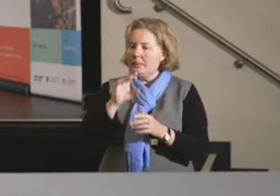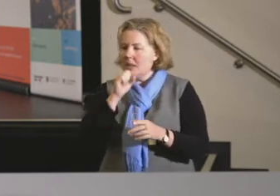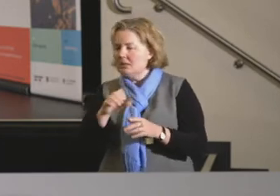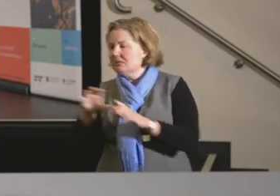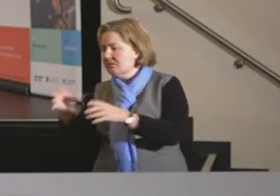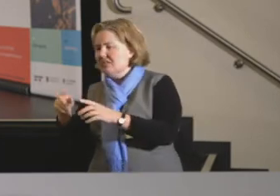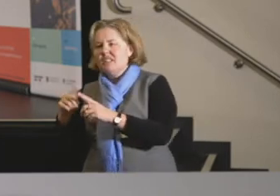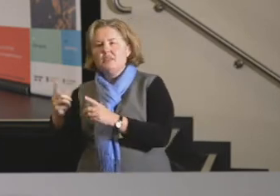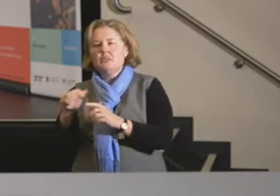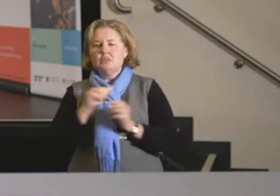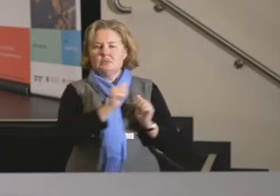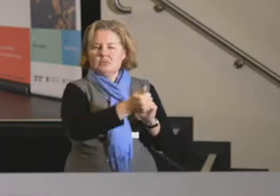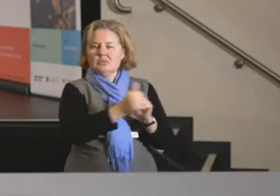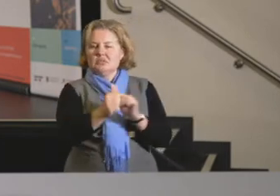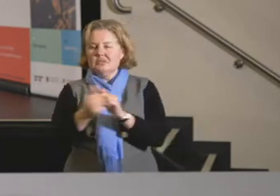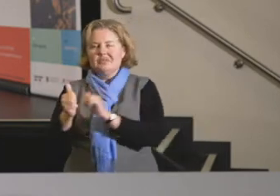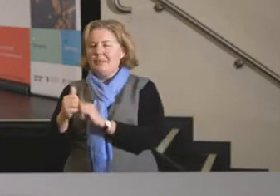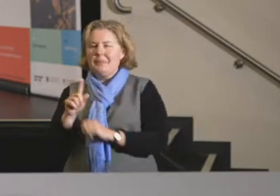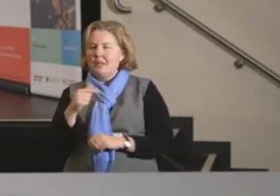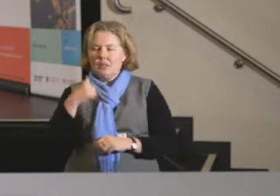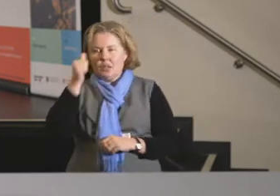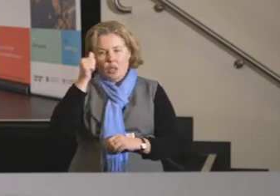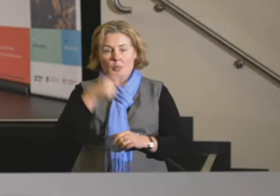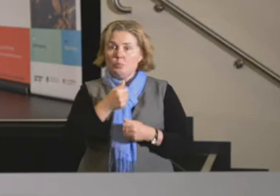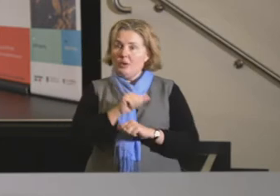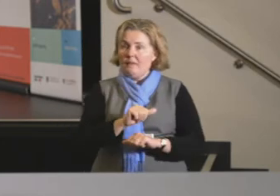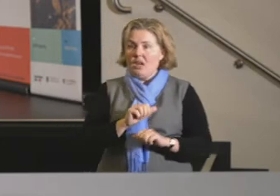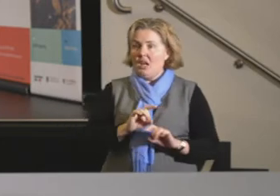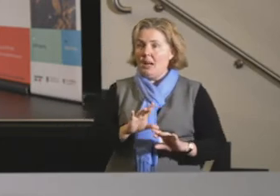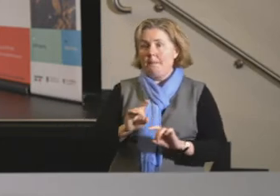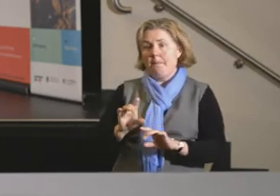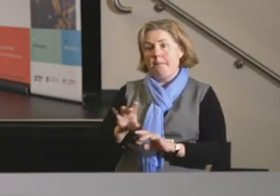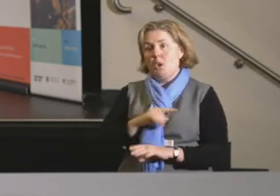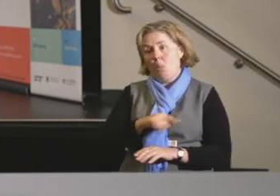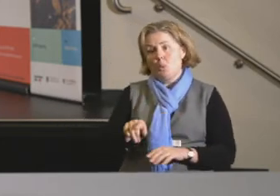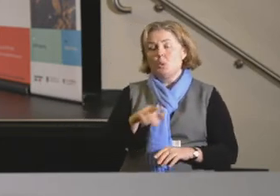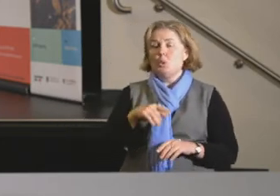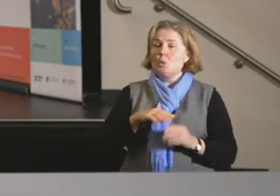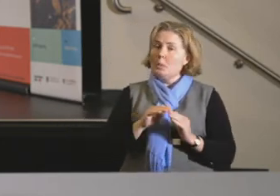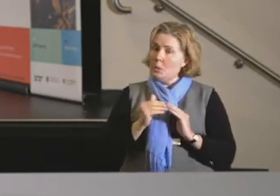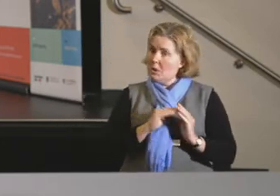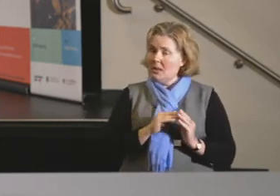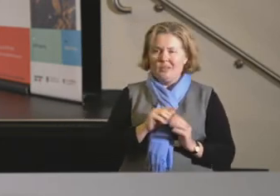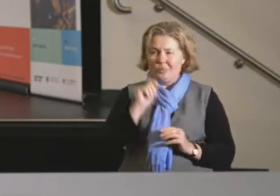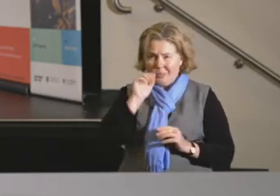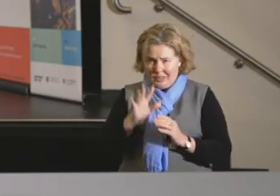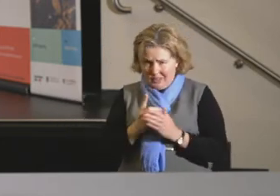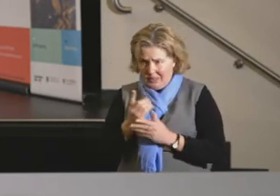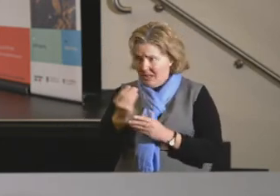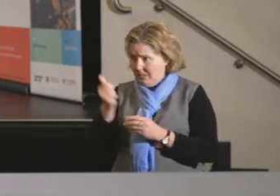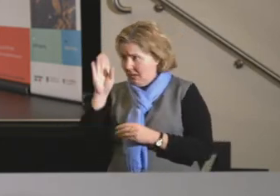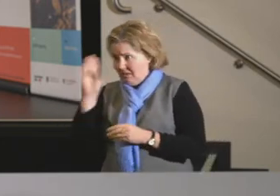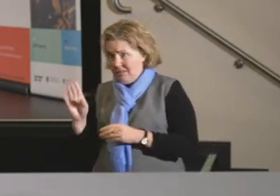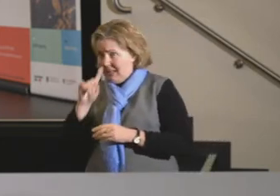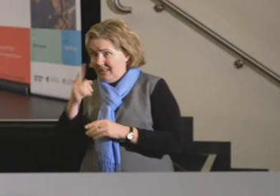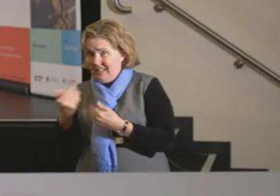the different kind of prevailing harms and needs within those communities. That's never going to happen. And I know in most countries we're not even going to get a gay men specific